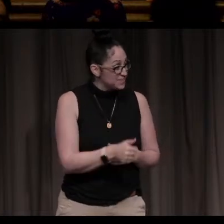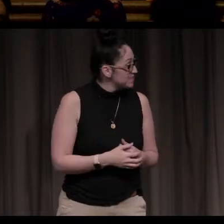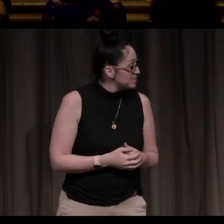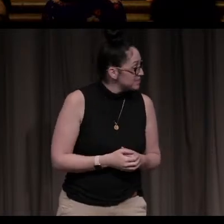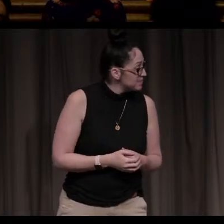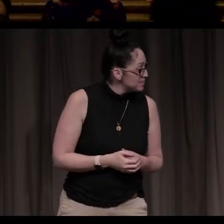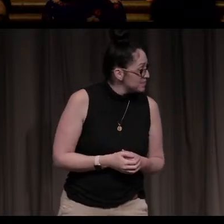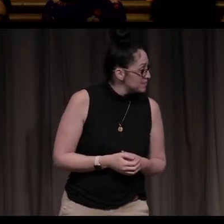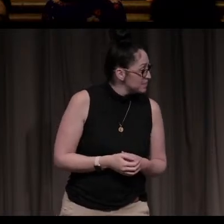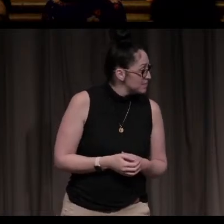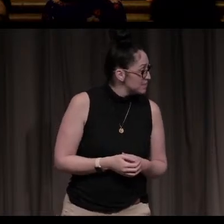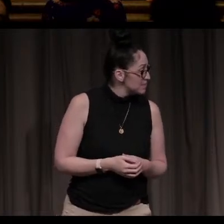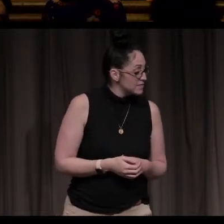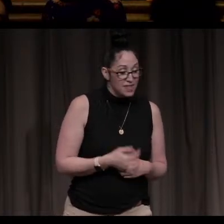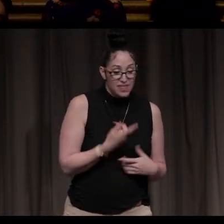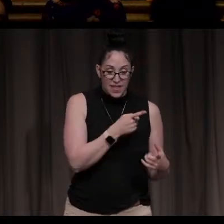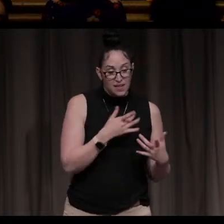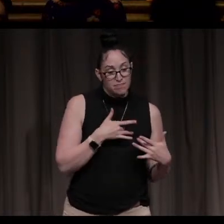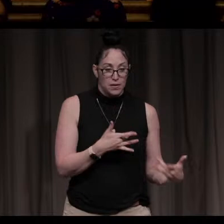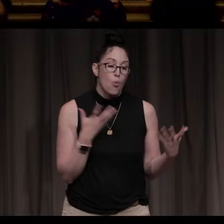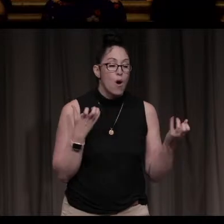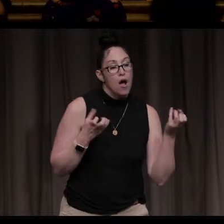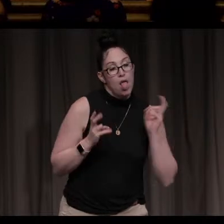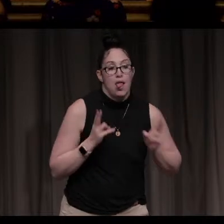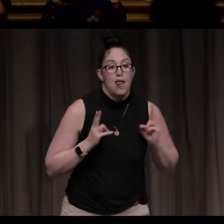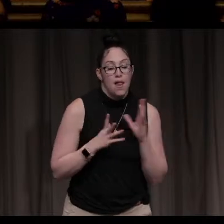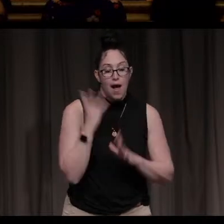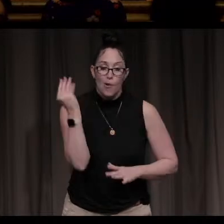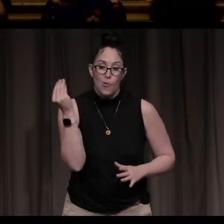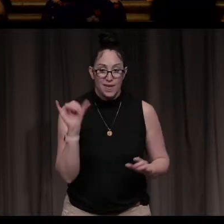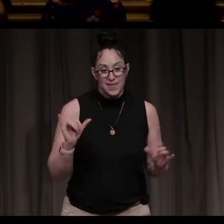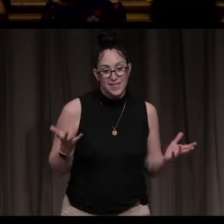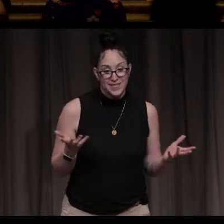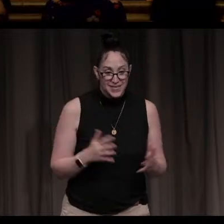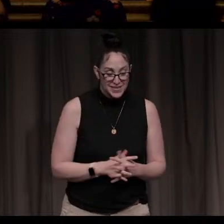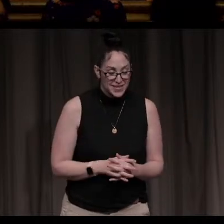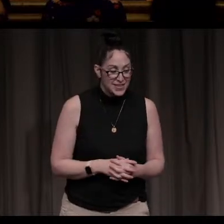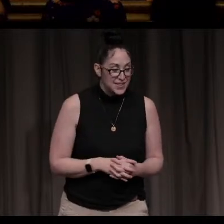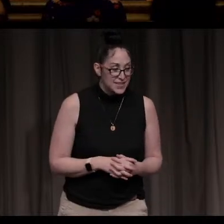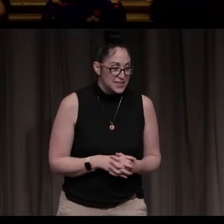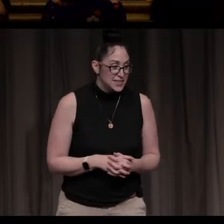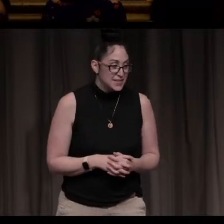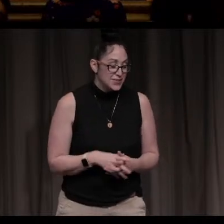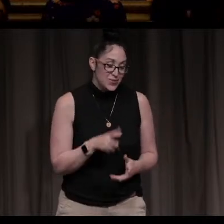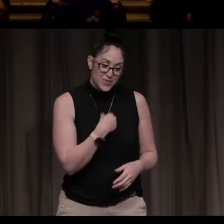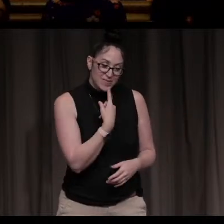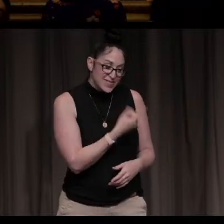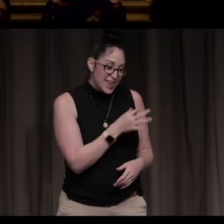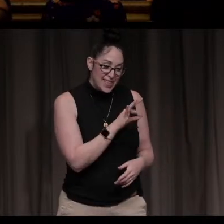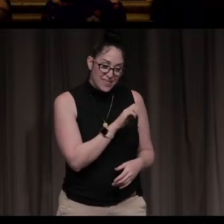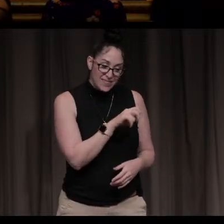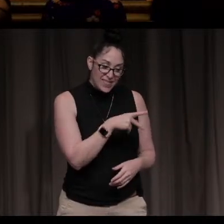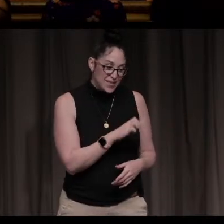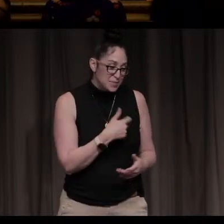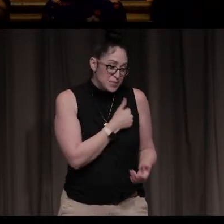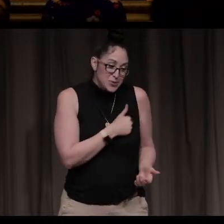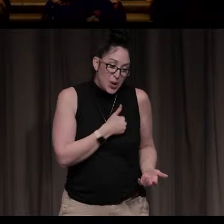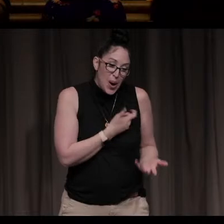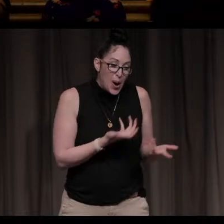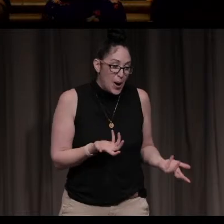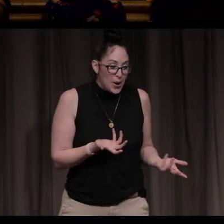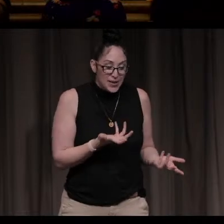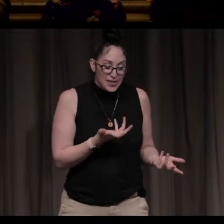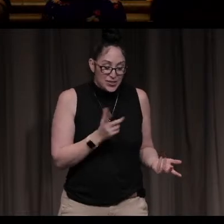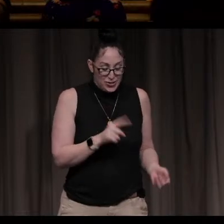done. Like, let me get out of here, kind of a reaction to it. So I was telling Felipe, like, I'm sorry, it's just gonna